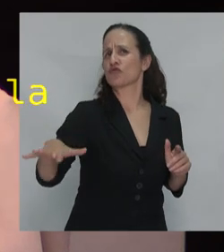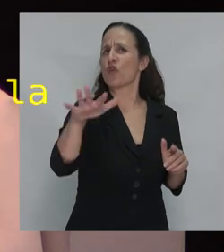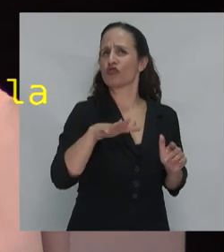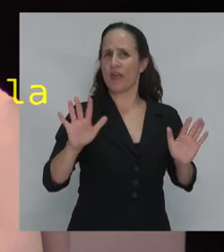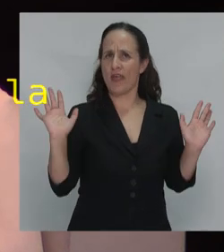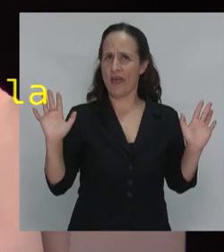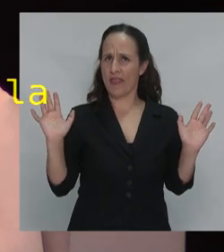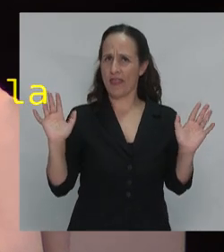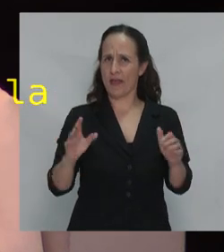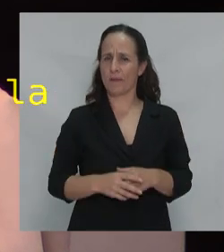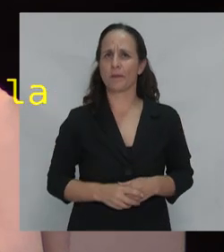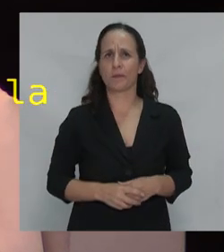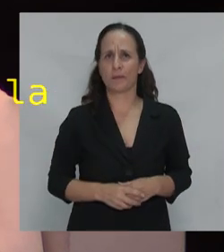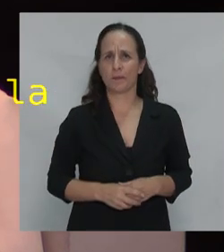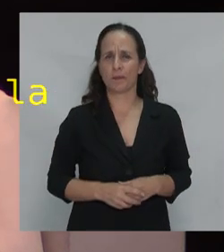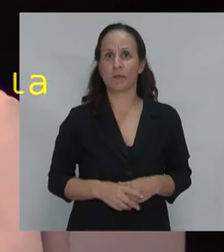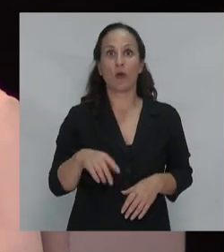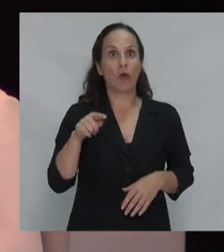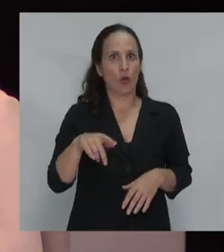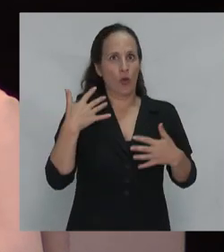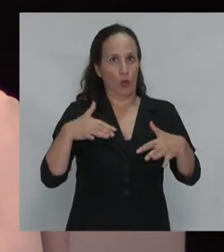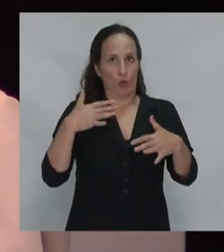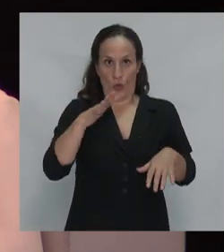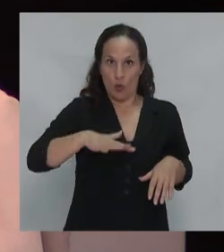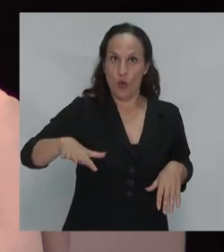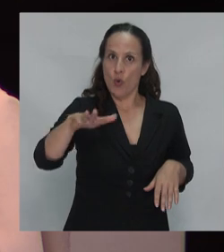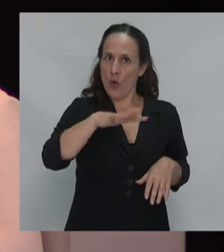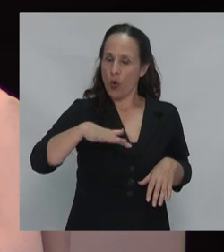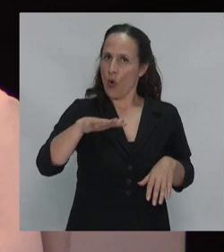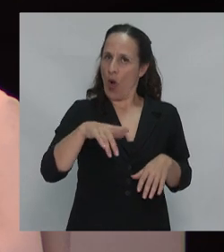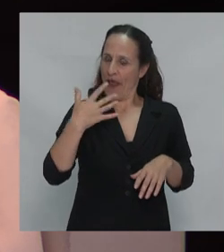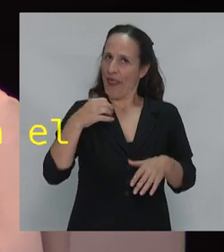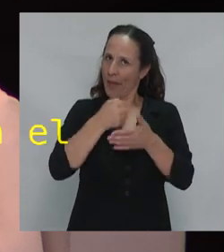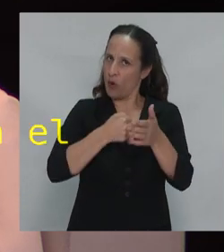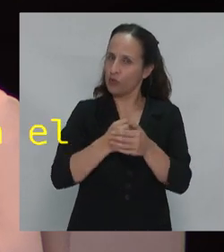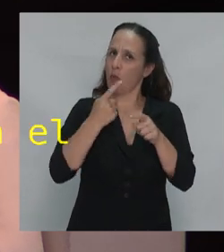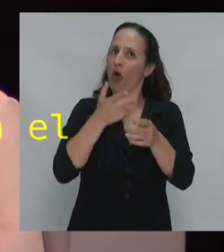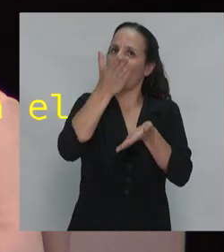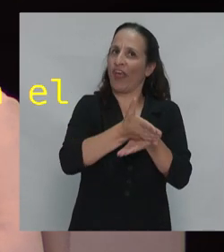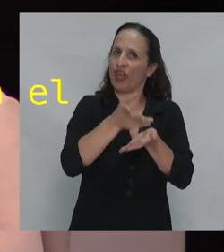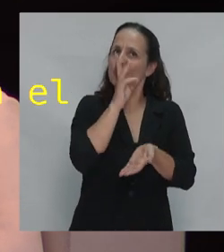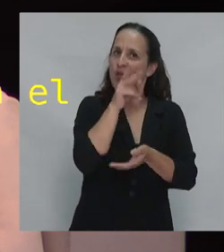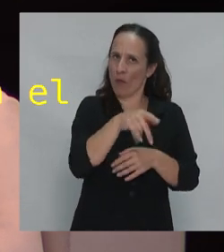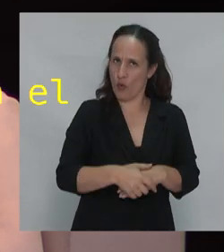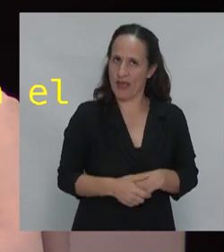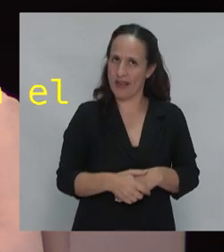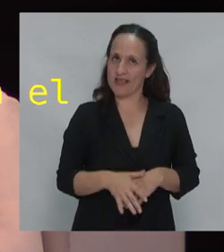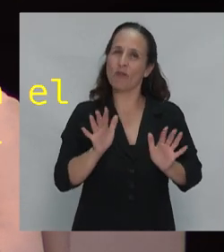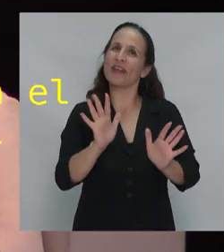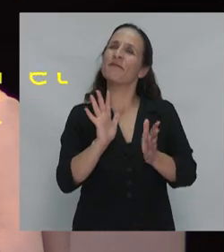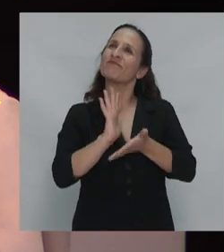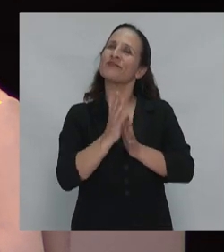women's rights, because it is those informal rules that justify capitalist